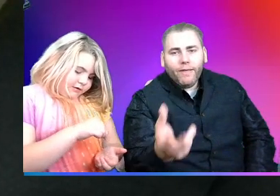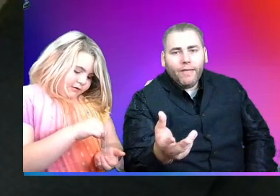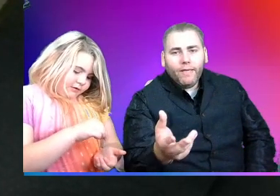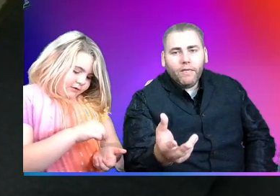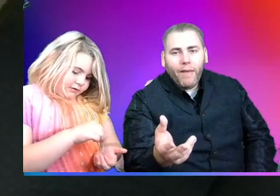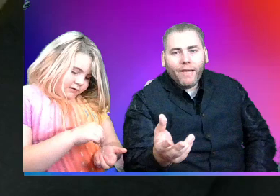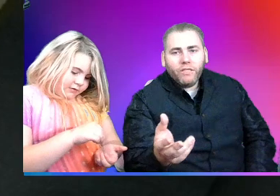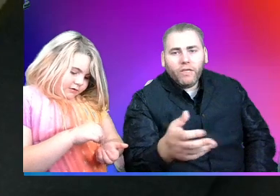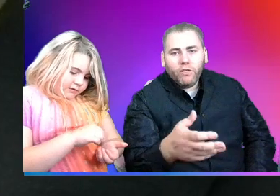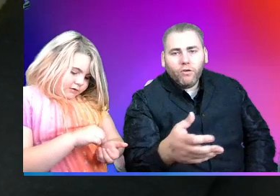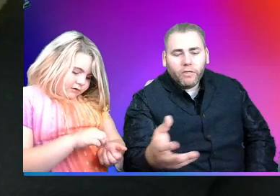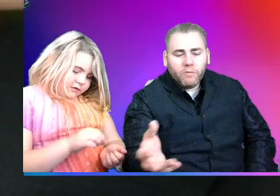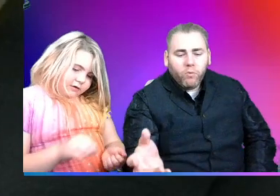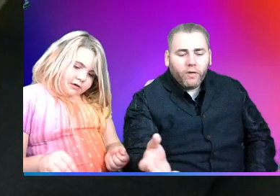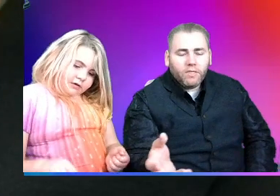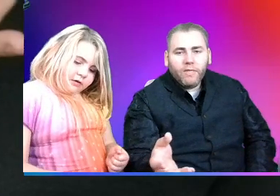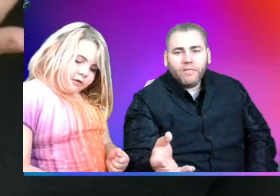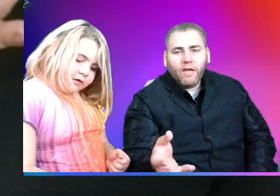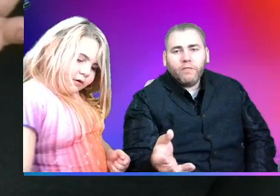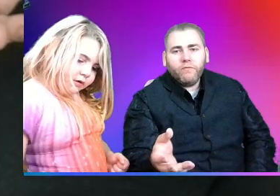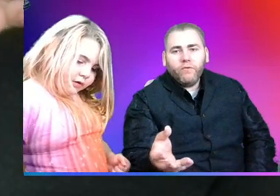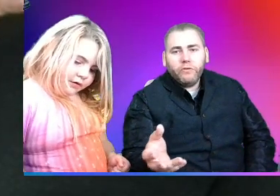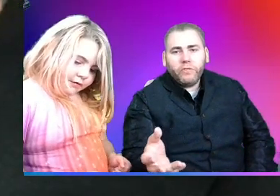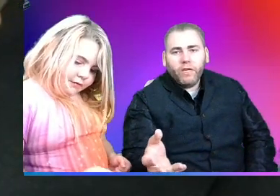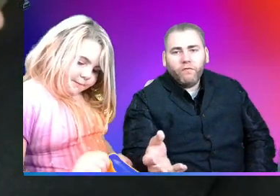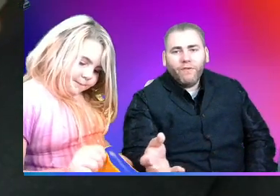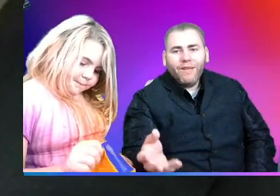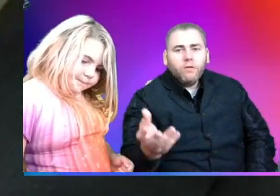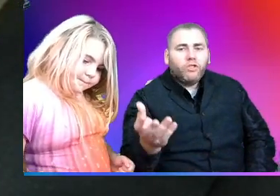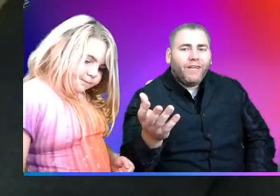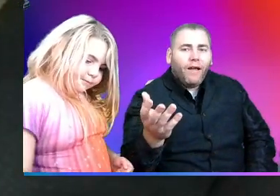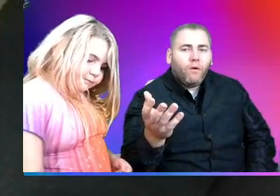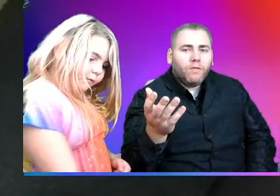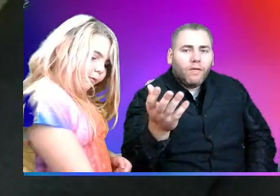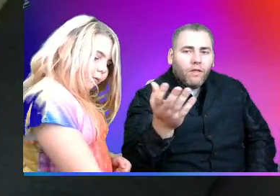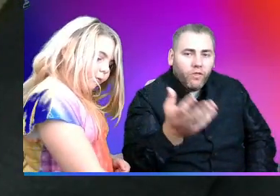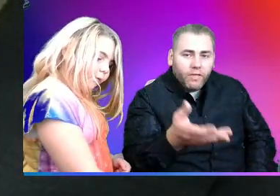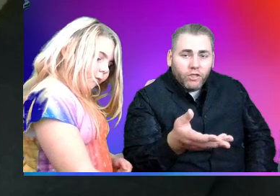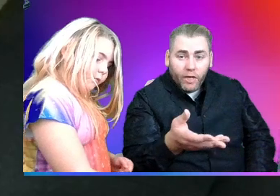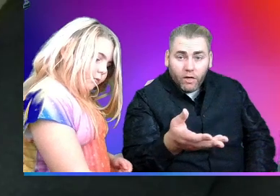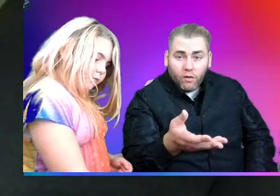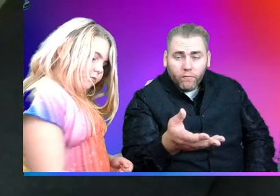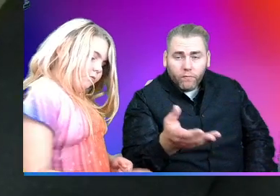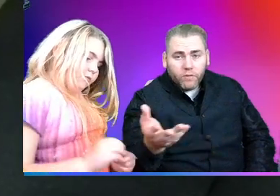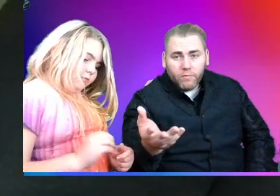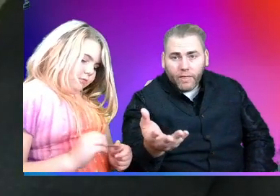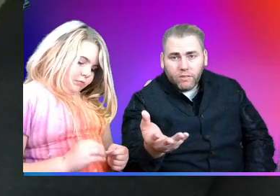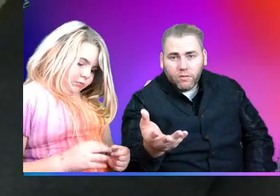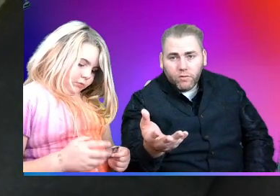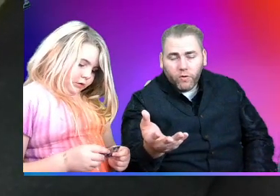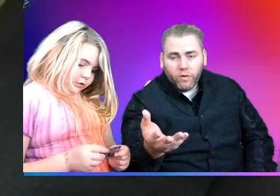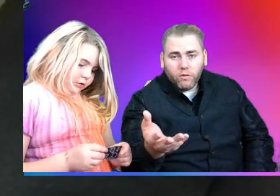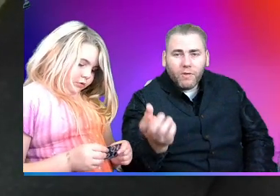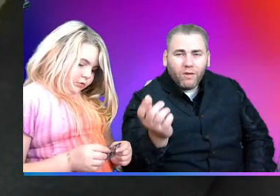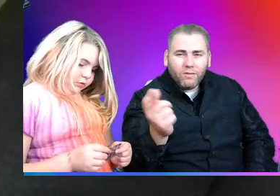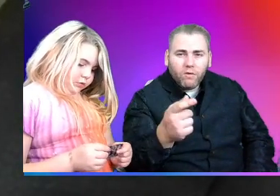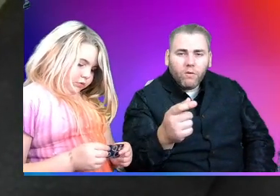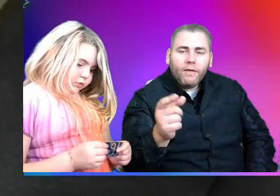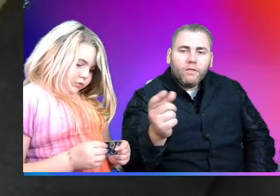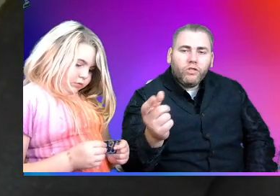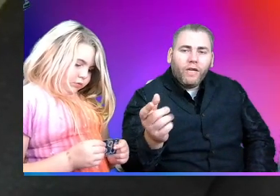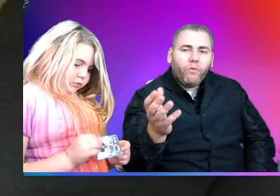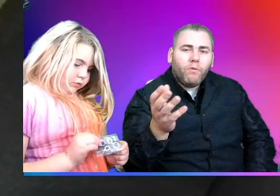you're getting into magic and you're exploring some of these objects for yourself, check out this channel for some nice tutorials, but